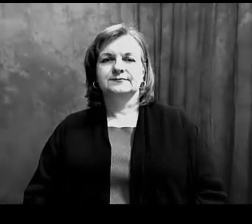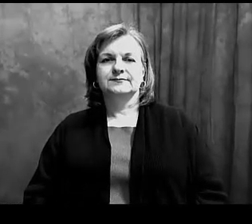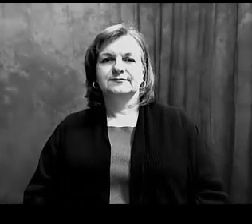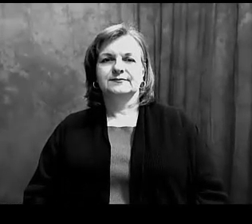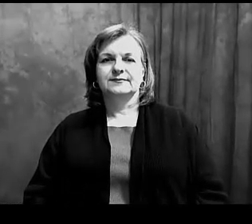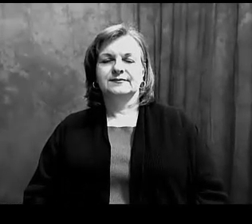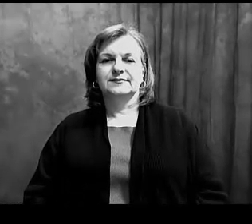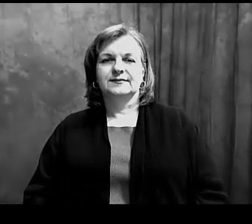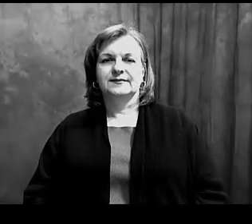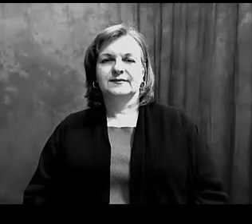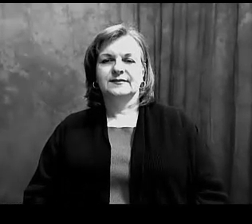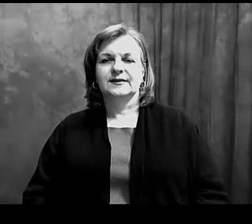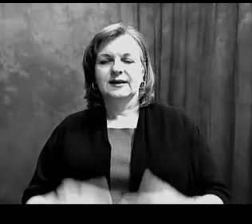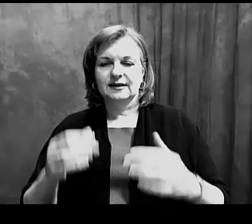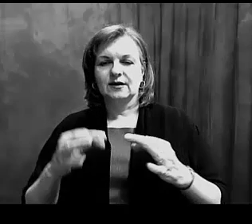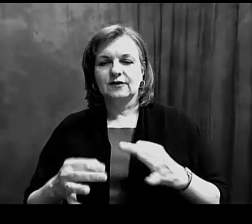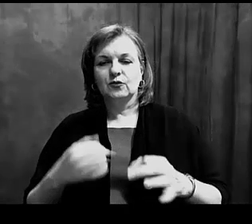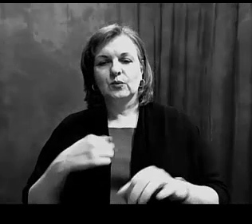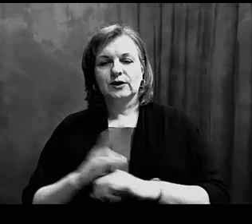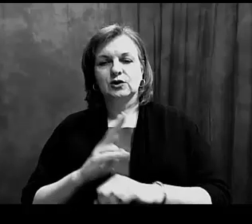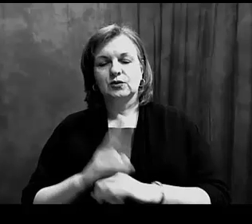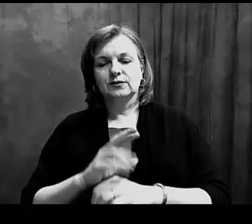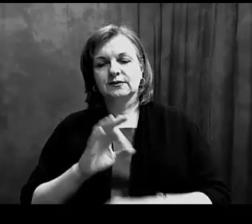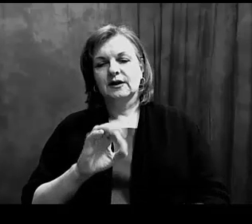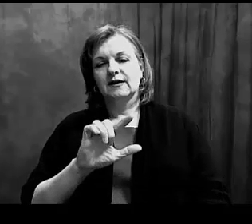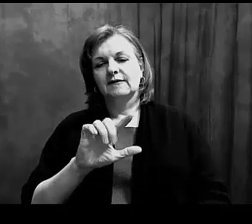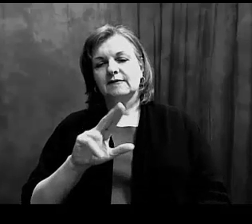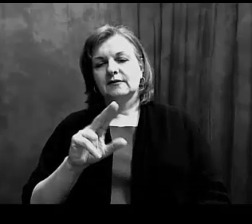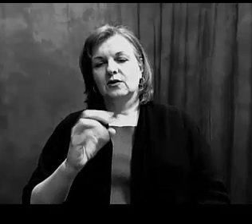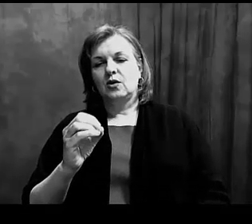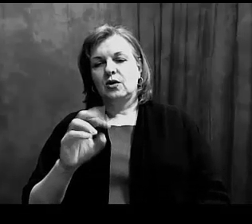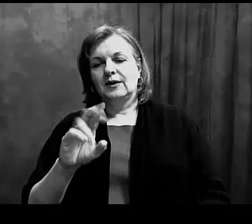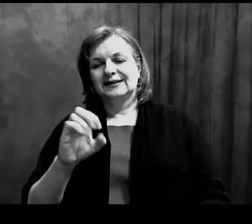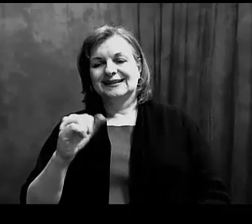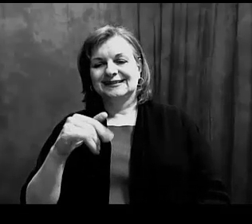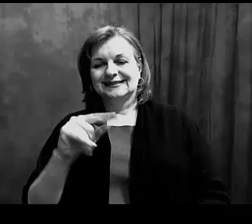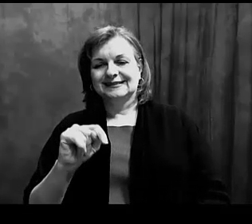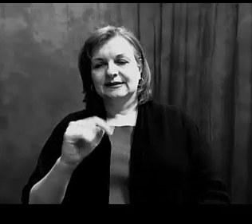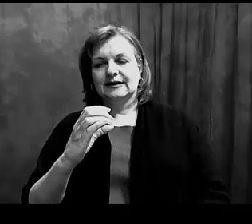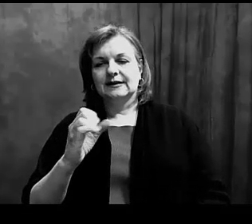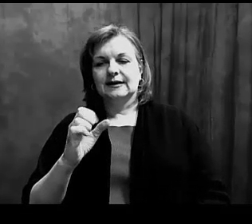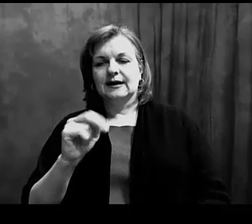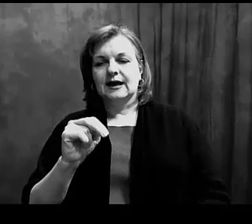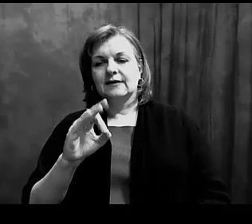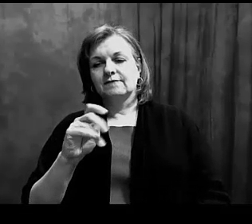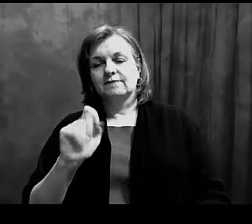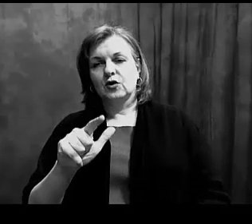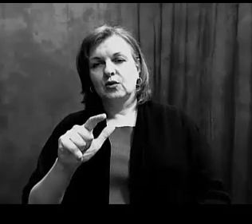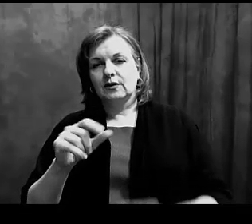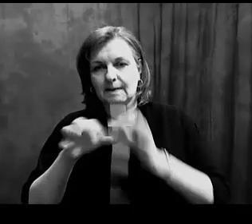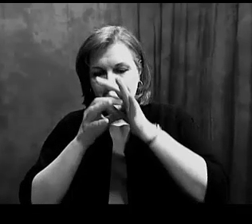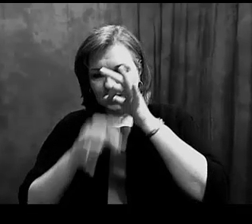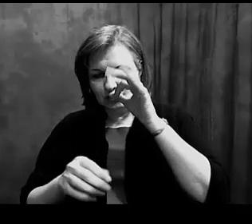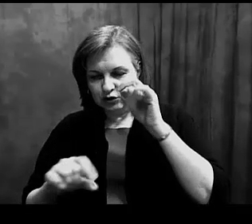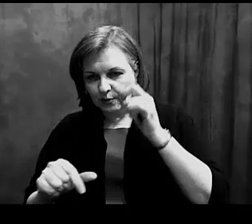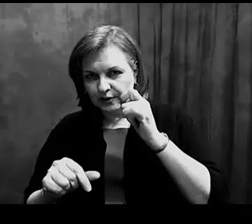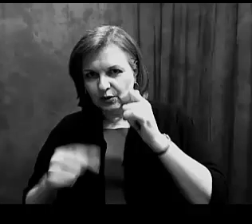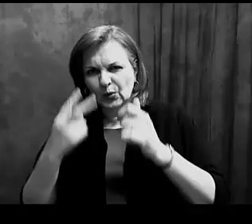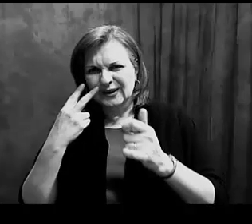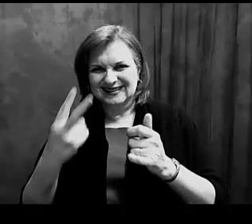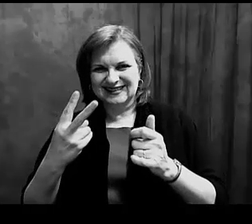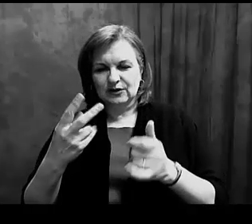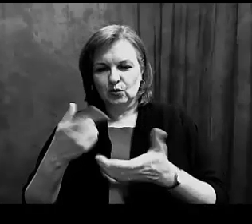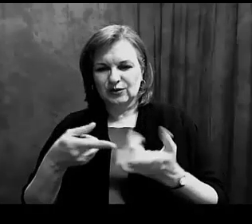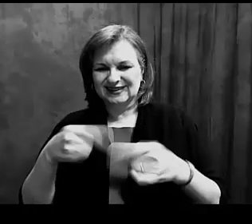some more of those structures as well. We go one step further now and go into something known as fluorescence confocal